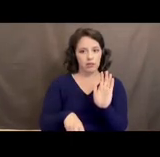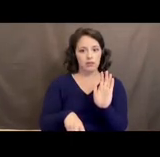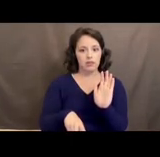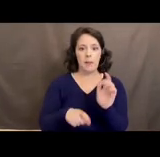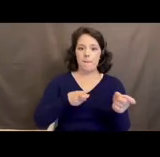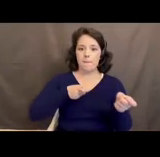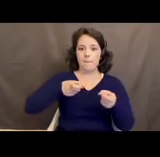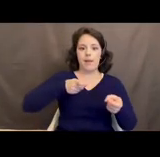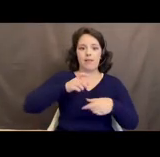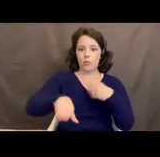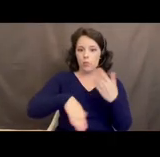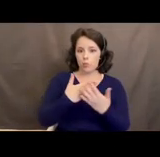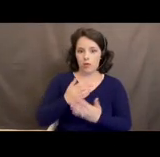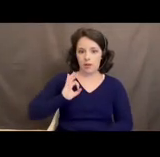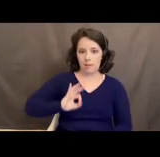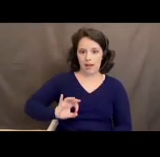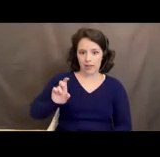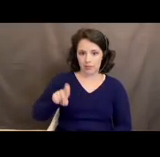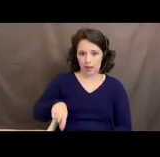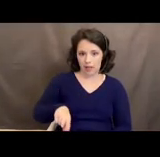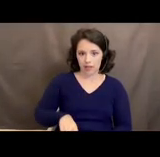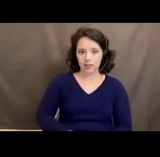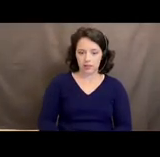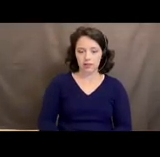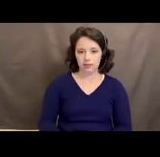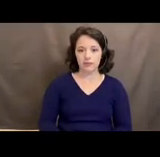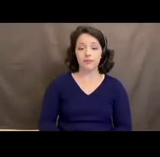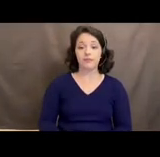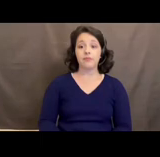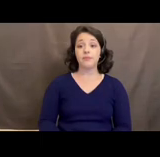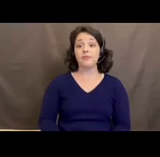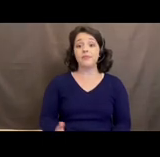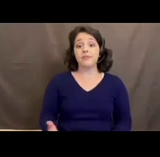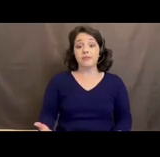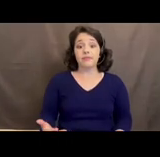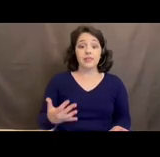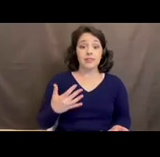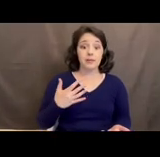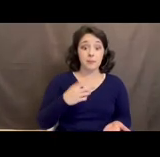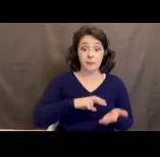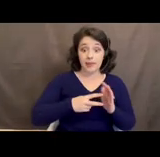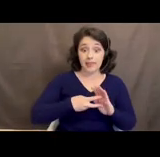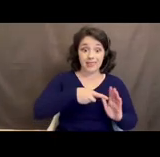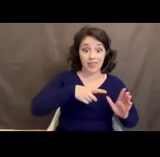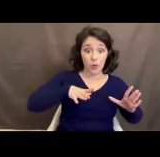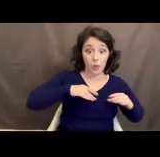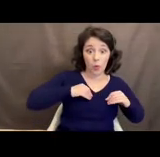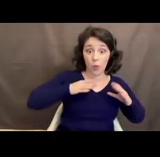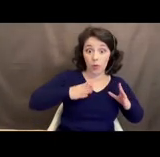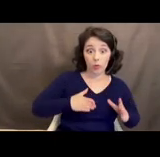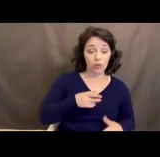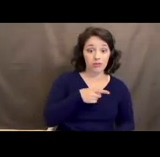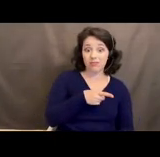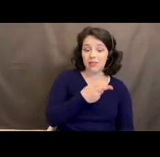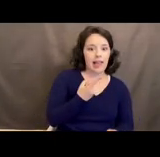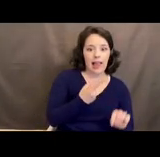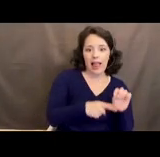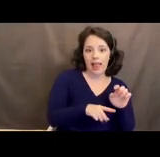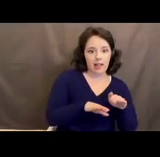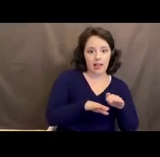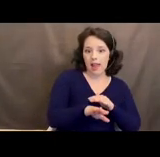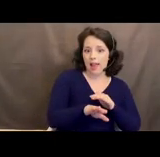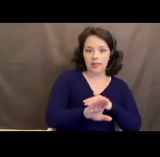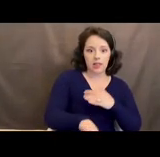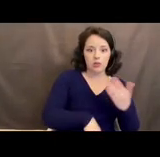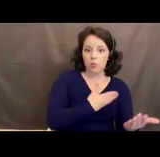manage those benefits. In this case, the ABLE account owner must not have access to all of the ABLE funds